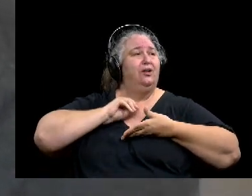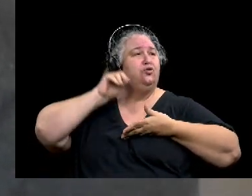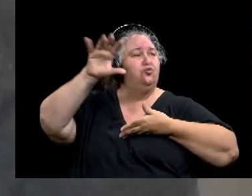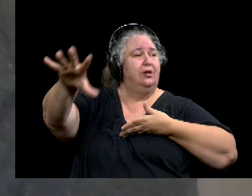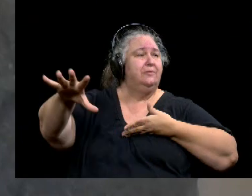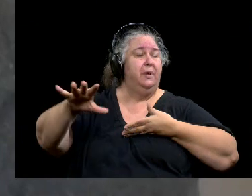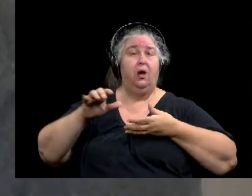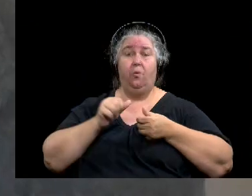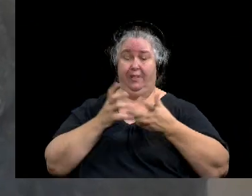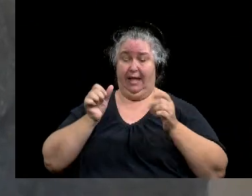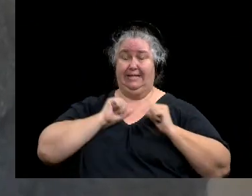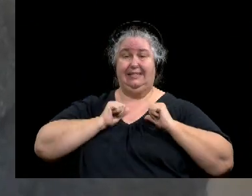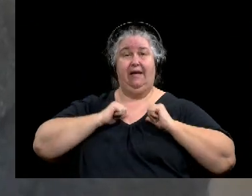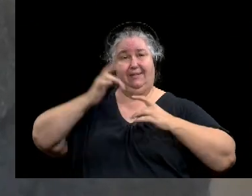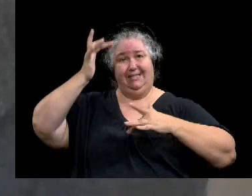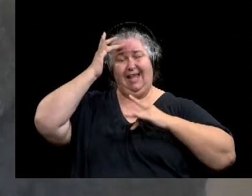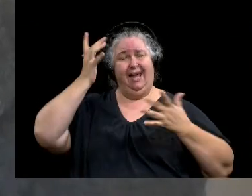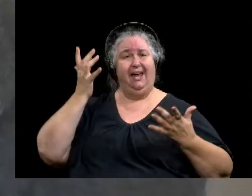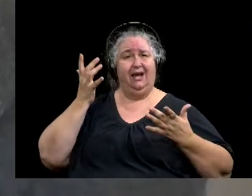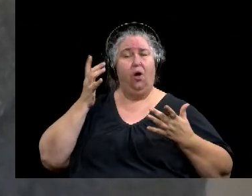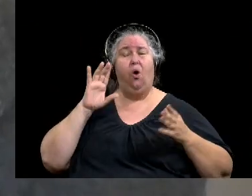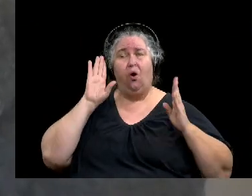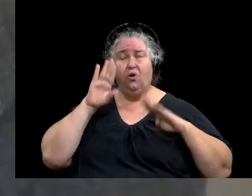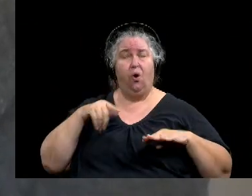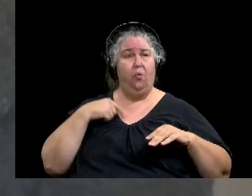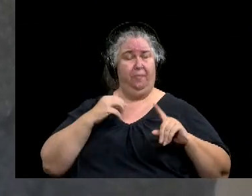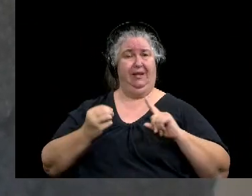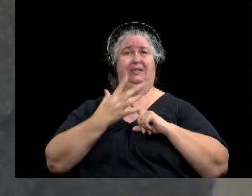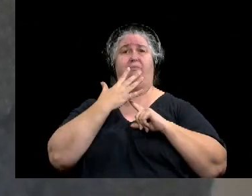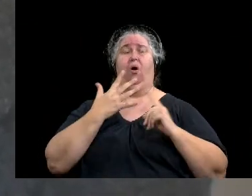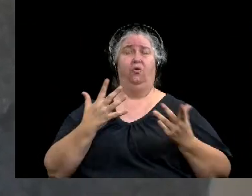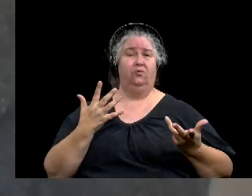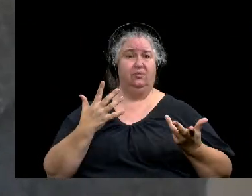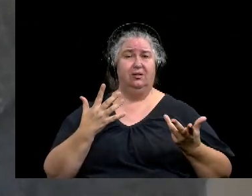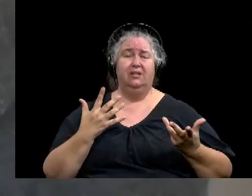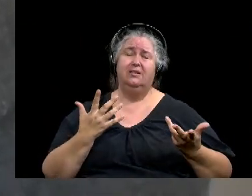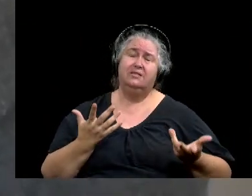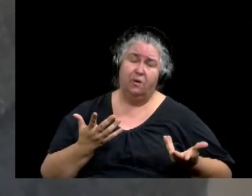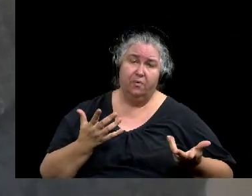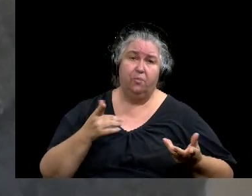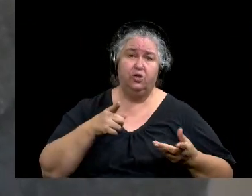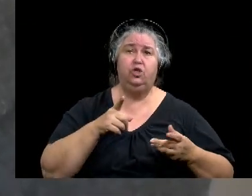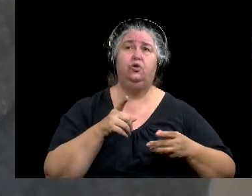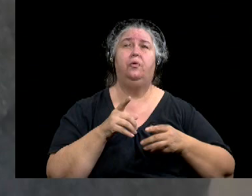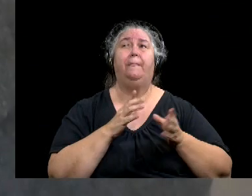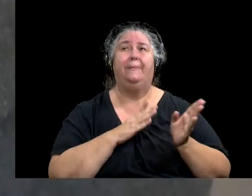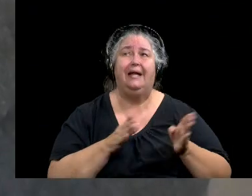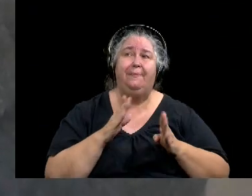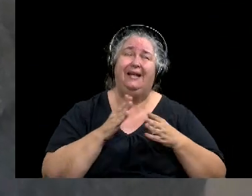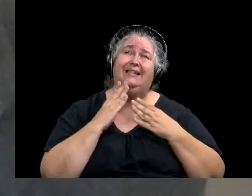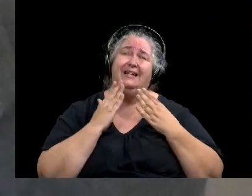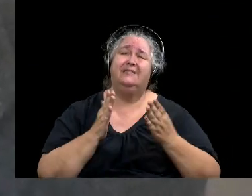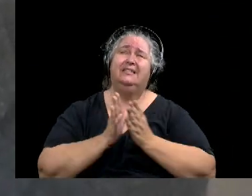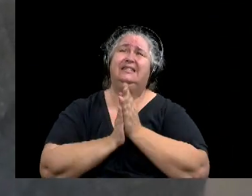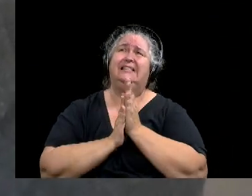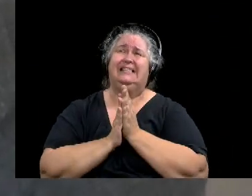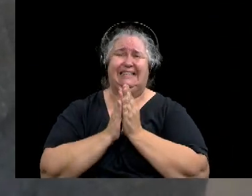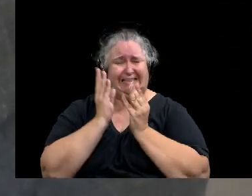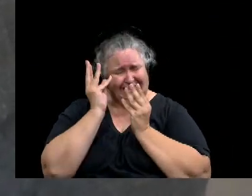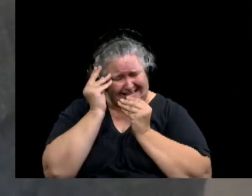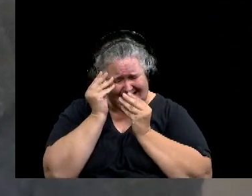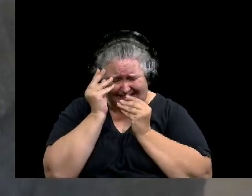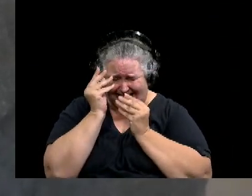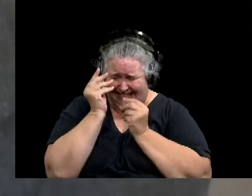experiencing symptoms or knowing that we have been exposed to it. So as you make your Thanksgiving plans, please carefully consider all